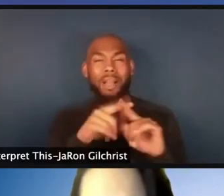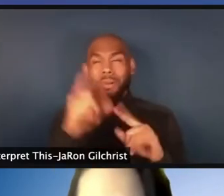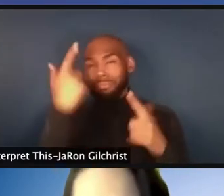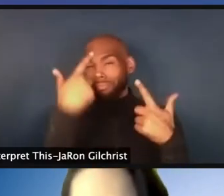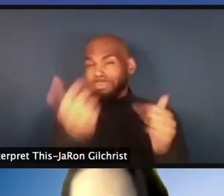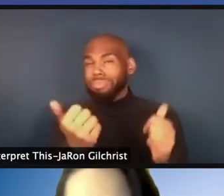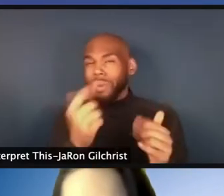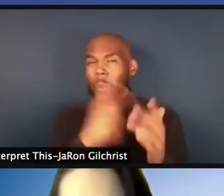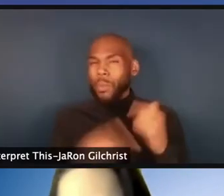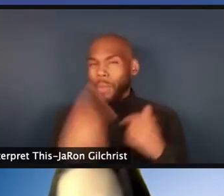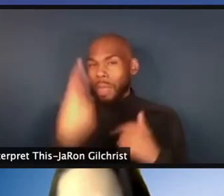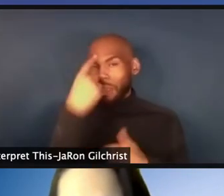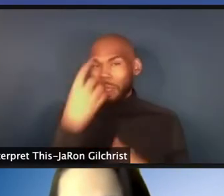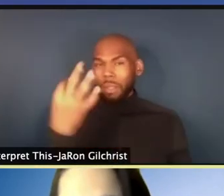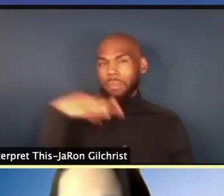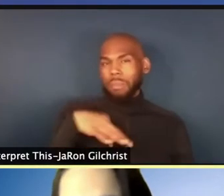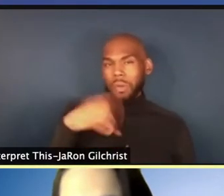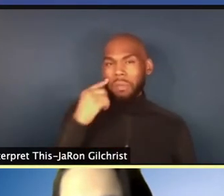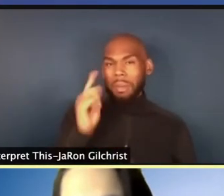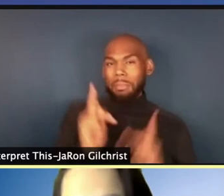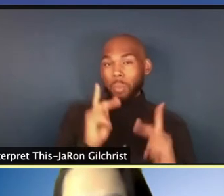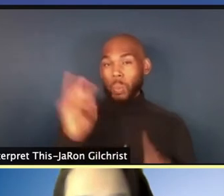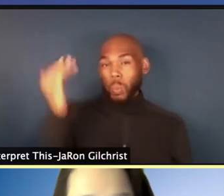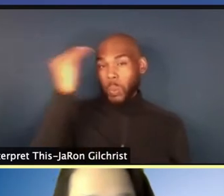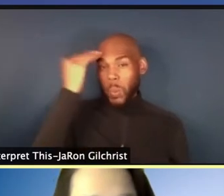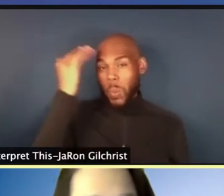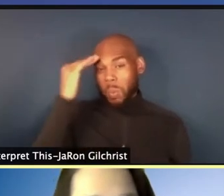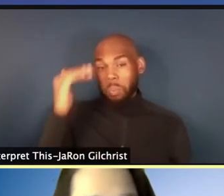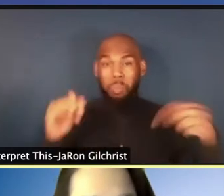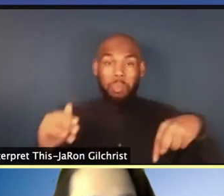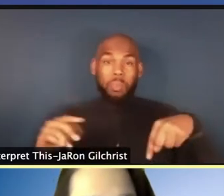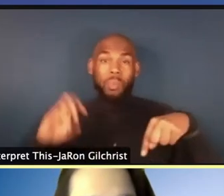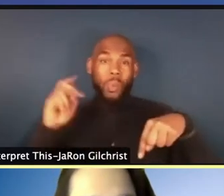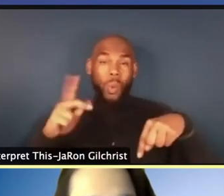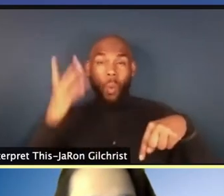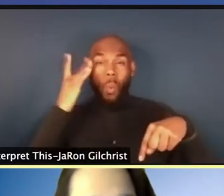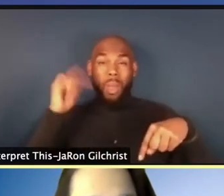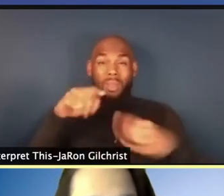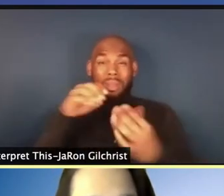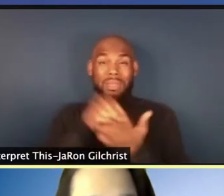useful for folks to know. Yeah, okay, why did this document need to exist?